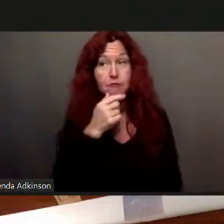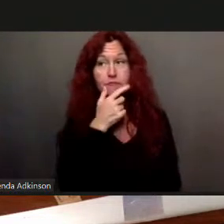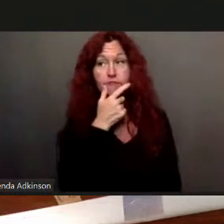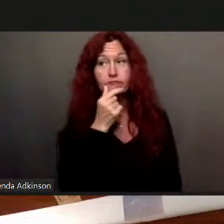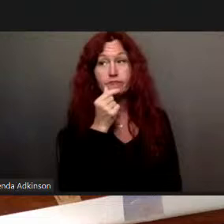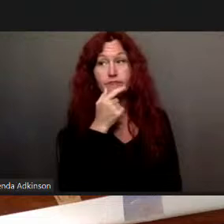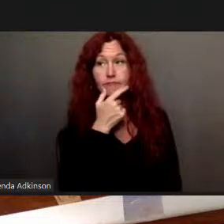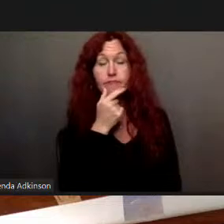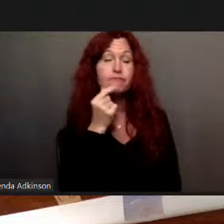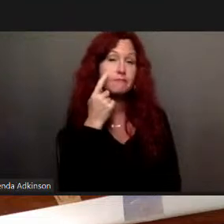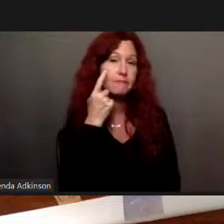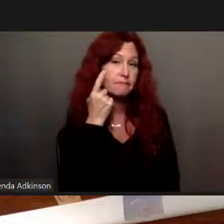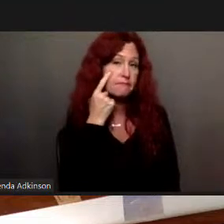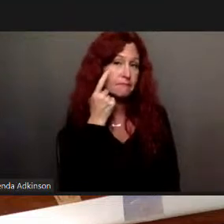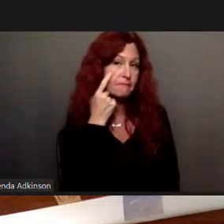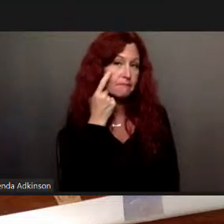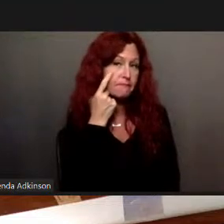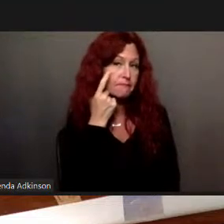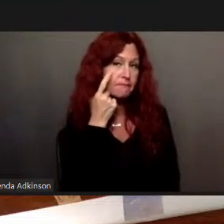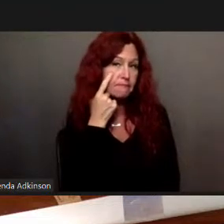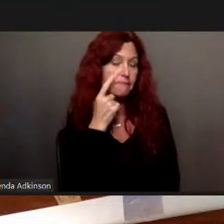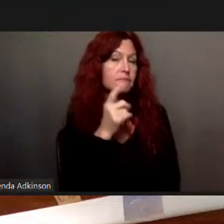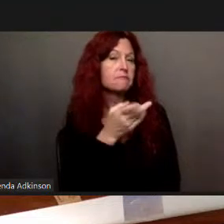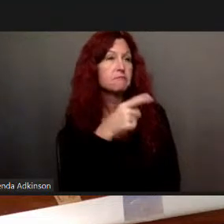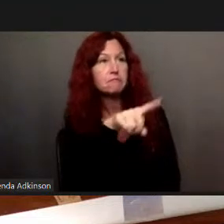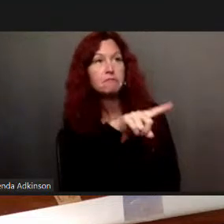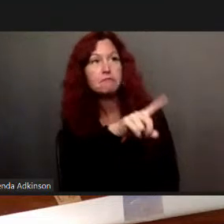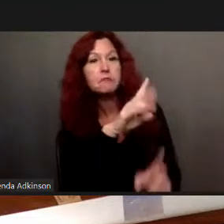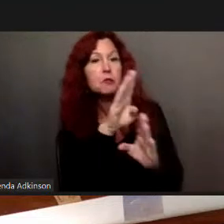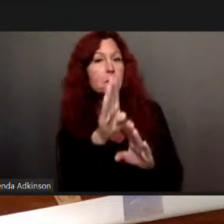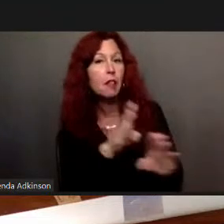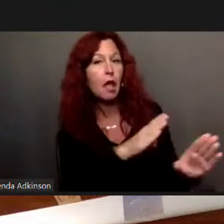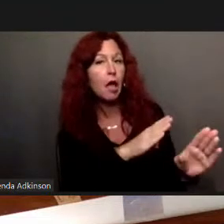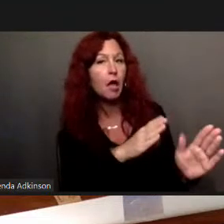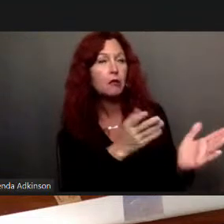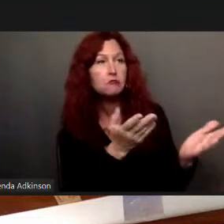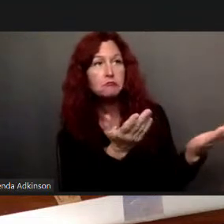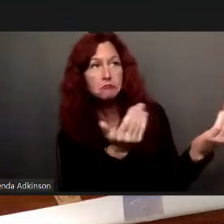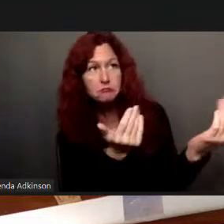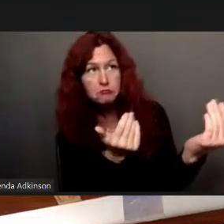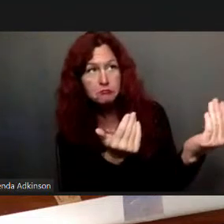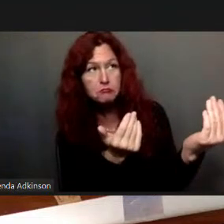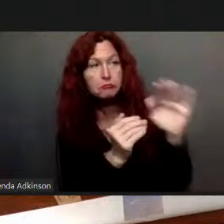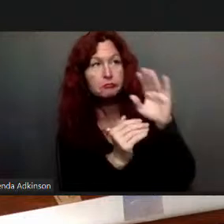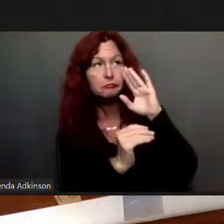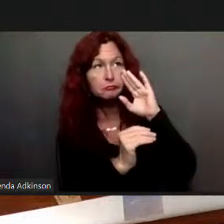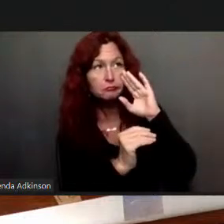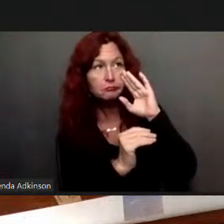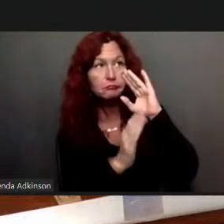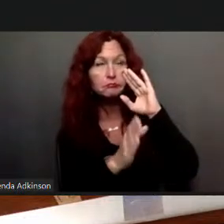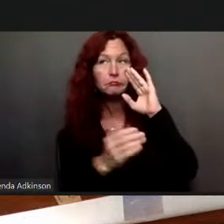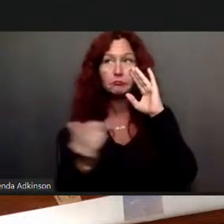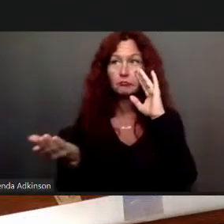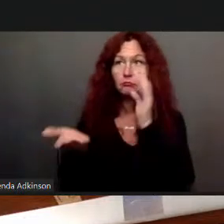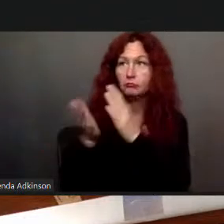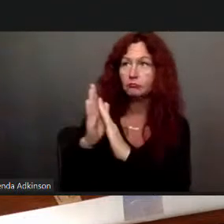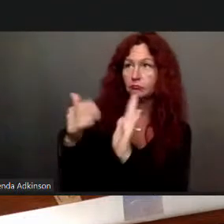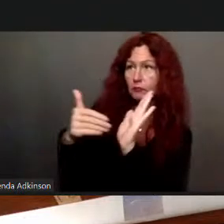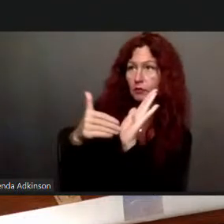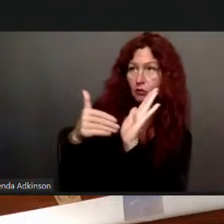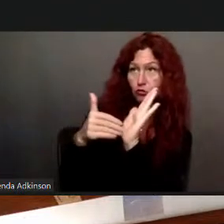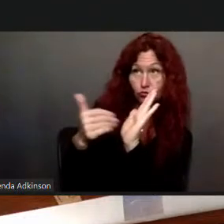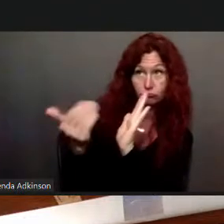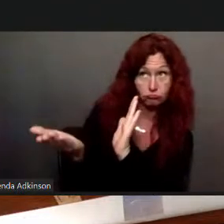plan by our doctors and then see if they think that that's safe enough. And then the enforcement of it, it's the key to everything,